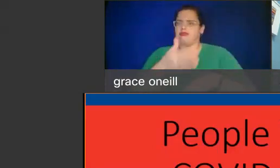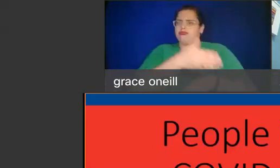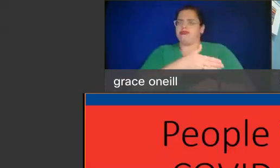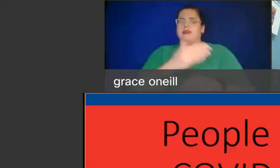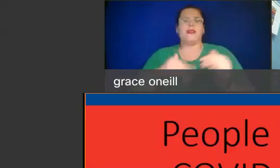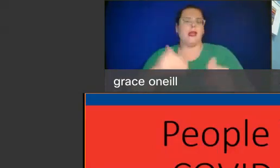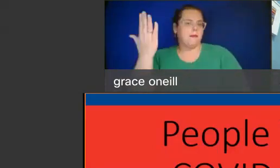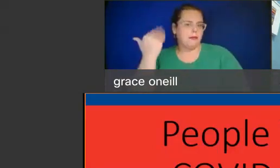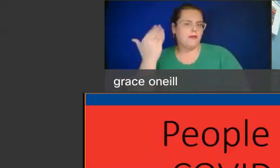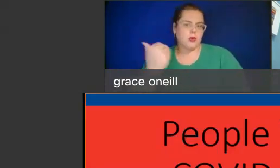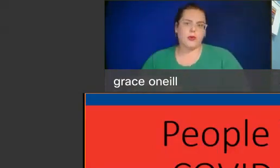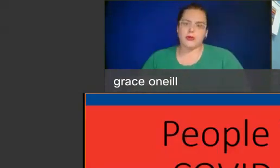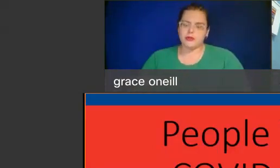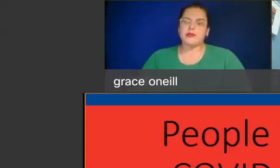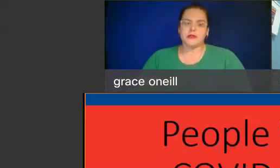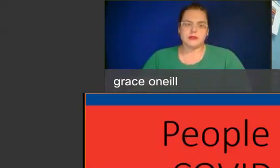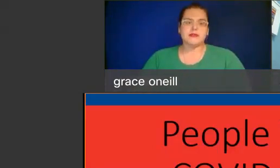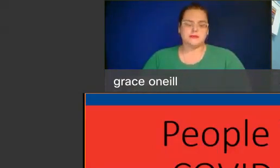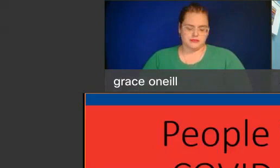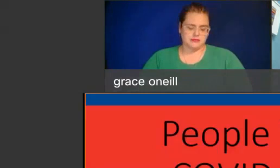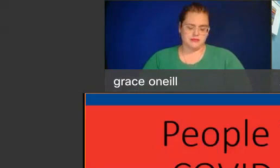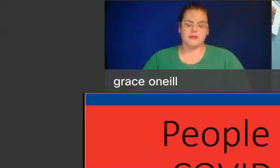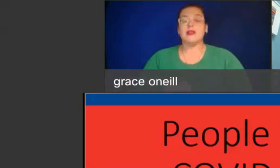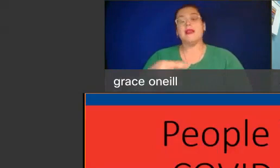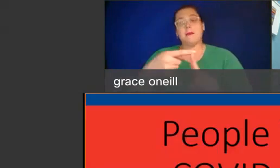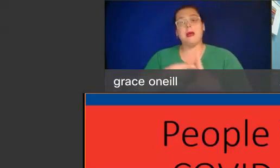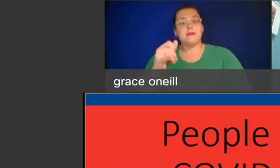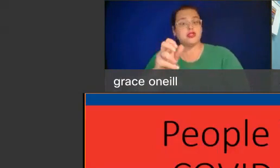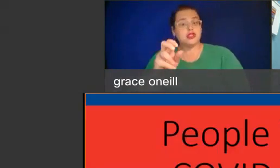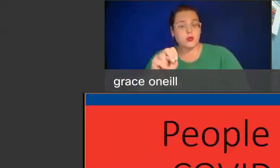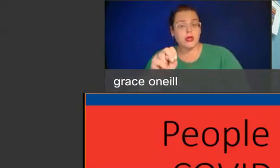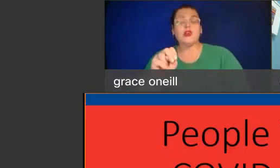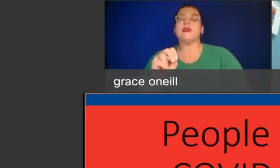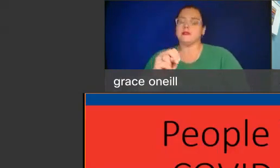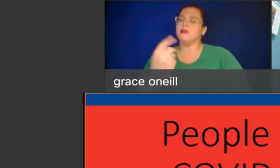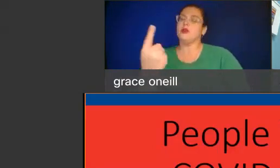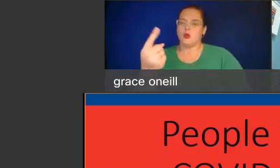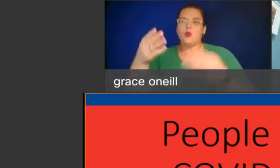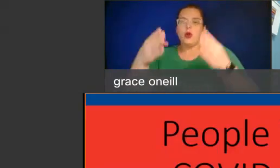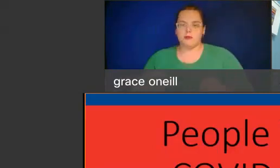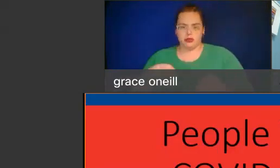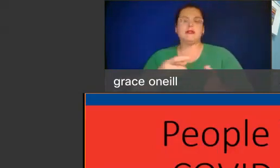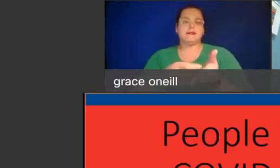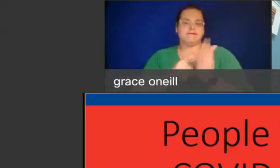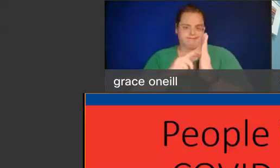outbreaks. In January, we had 1 person who required hospitalization.